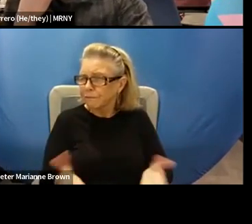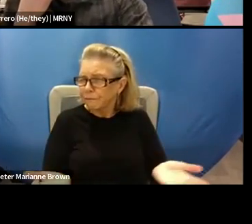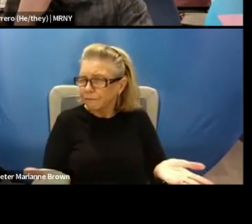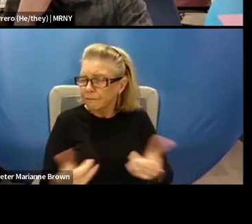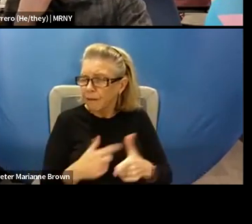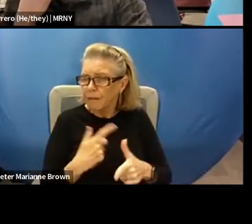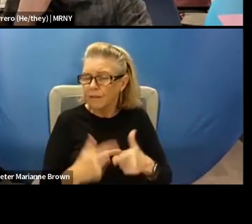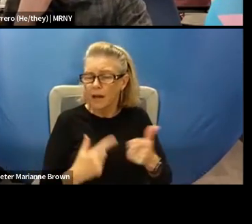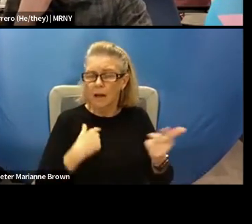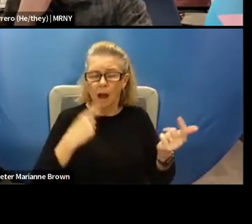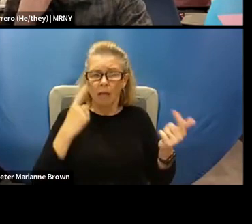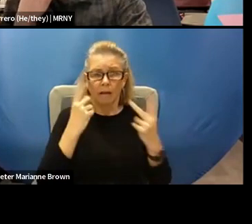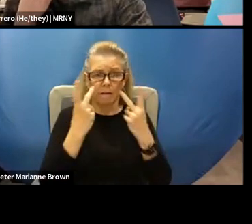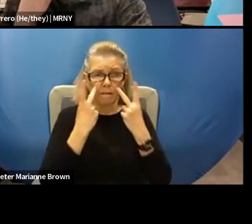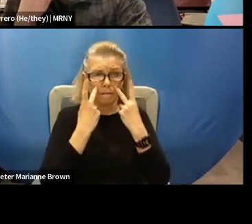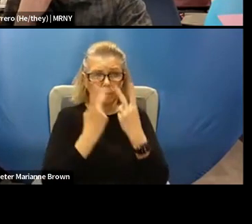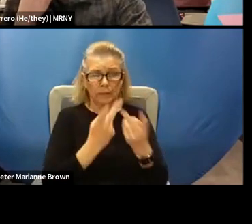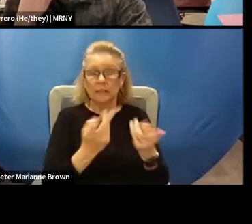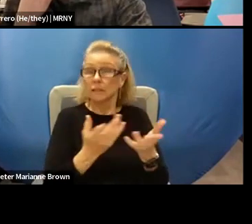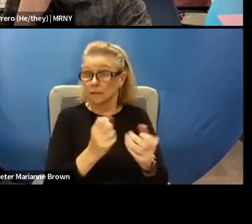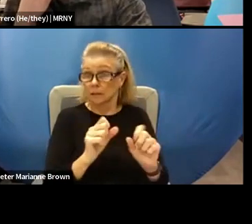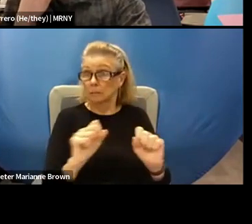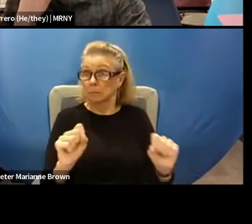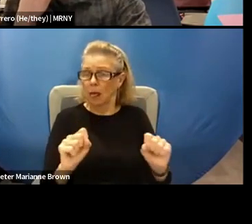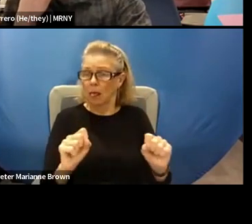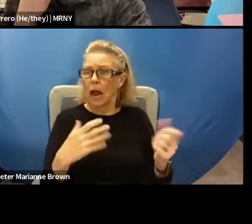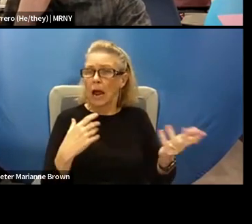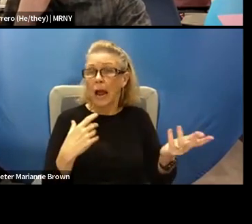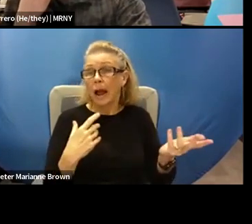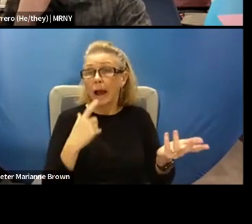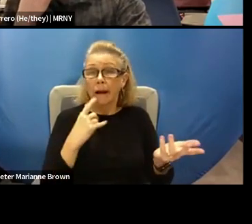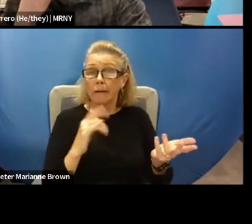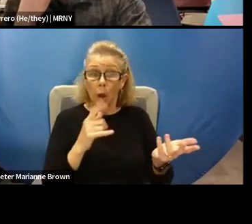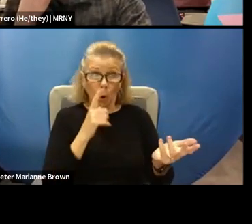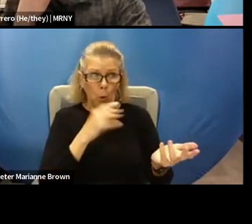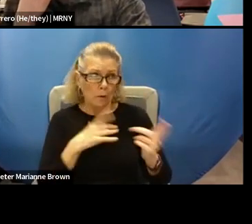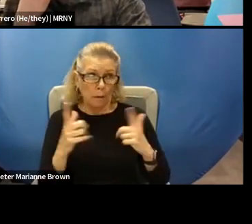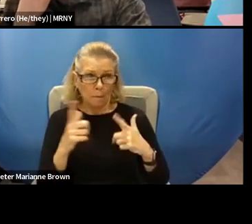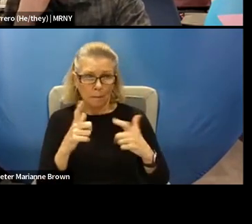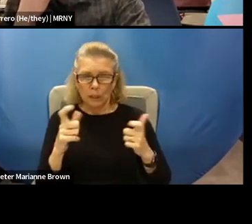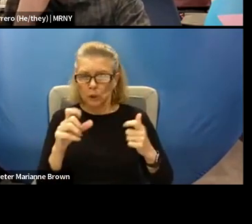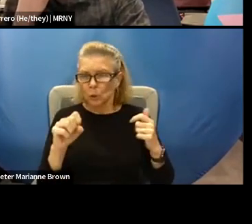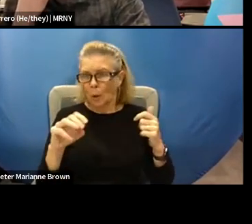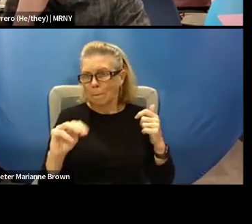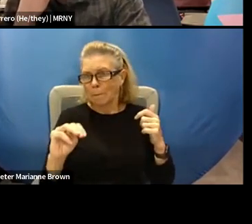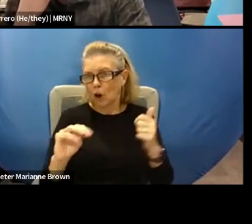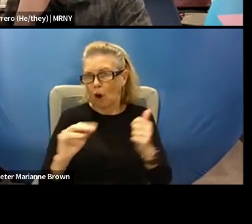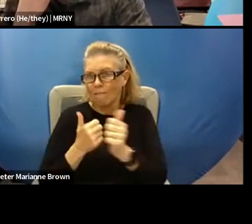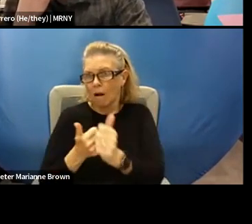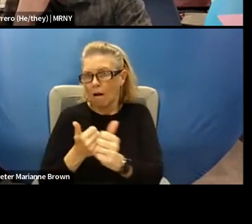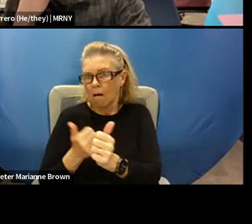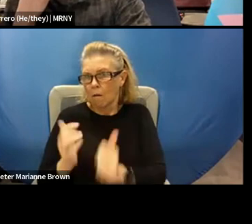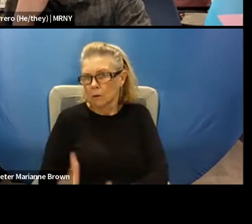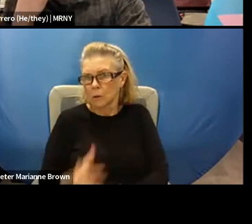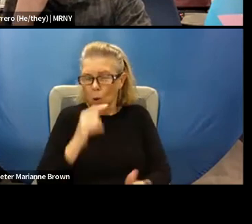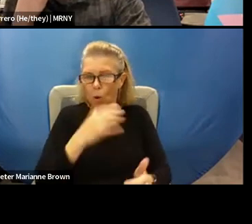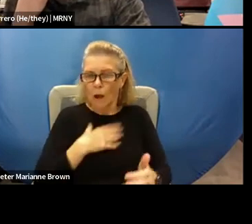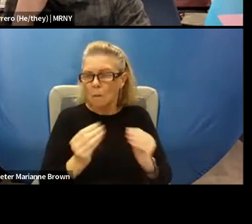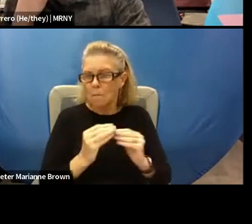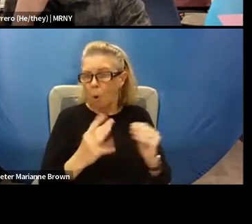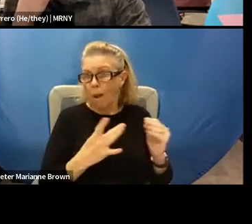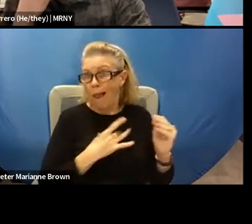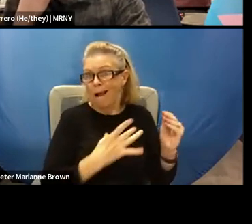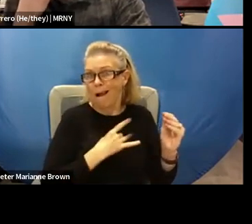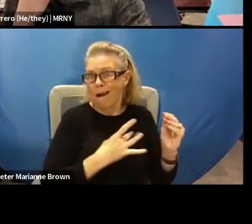been reduced to who has a bigger social media following, who gets more likes, who gets to